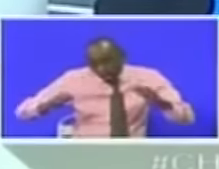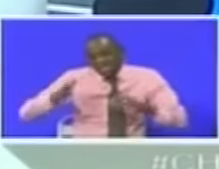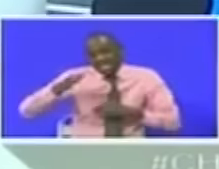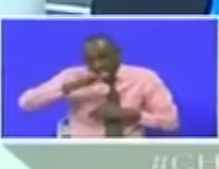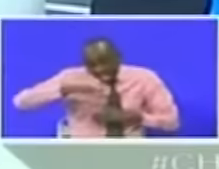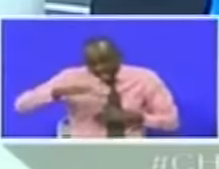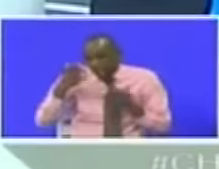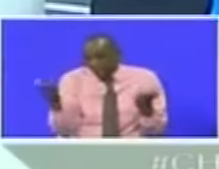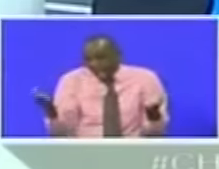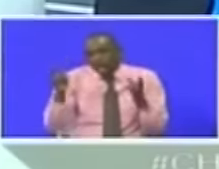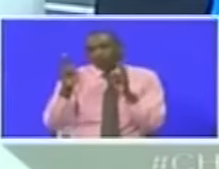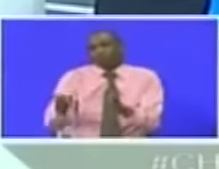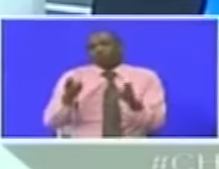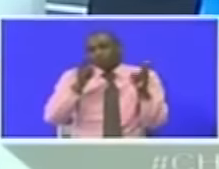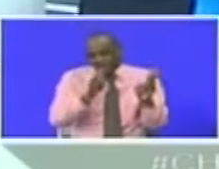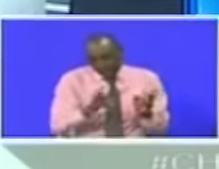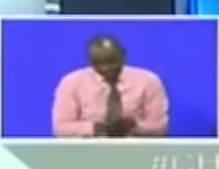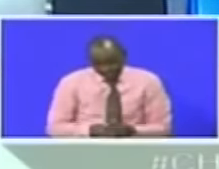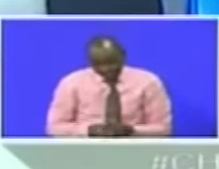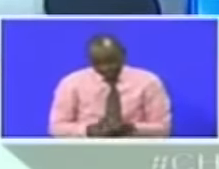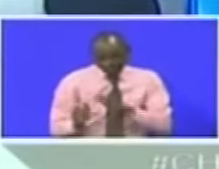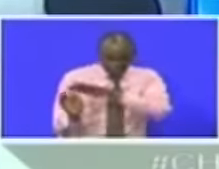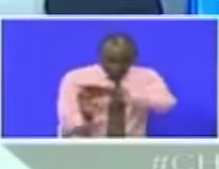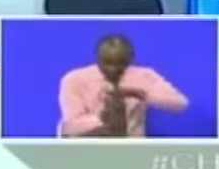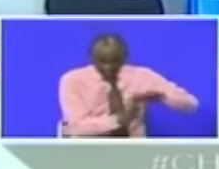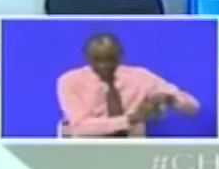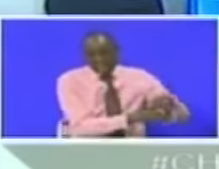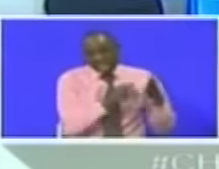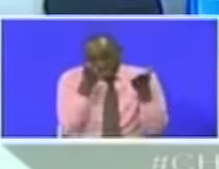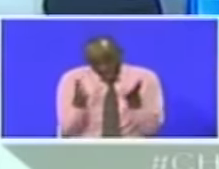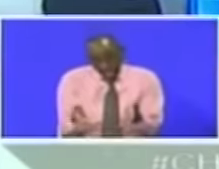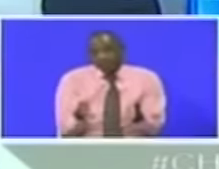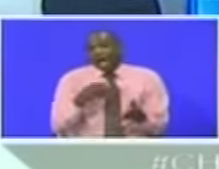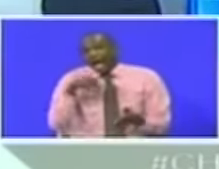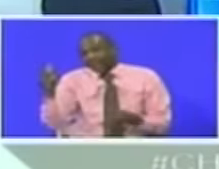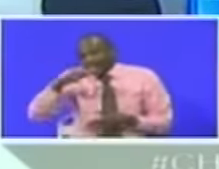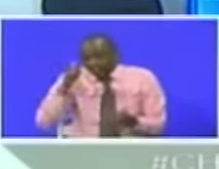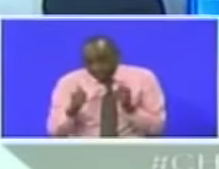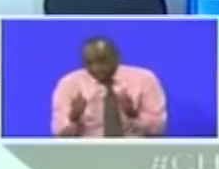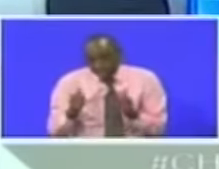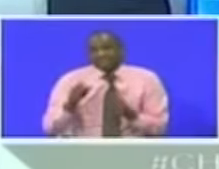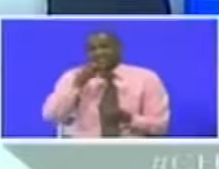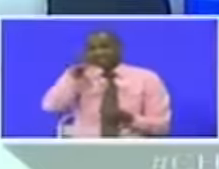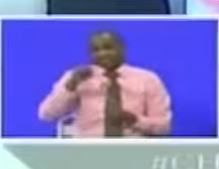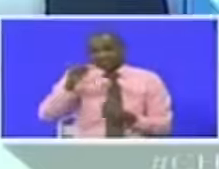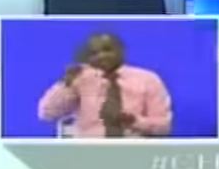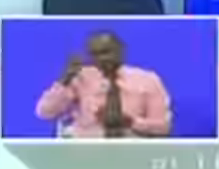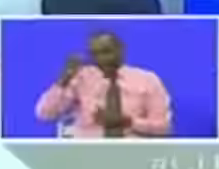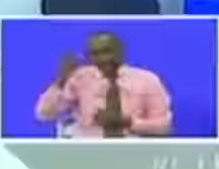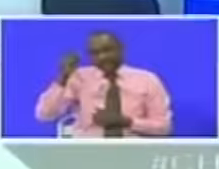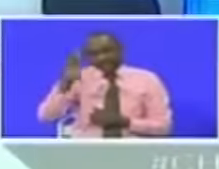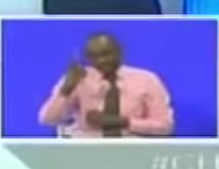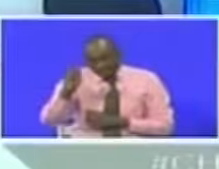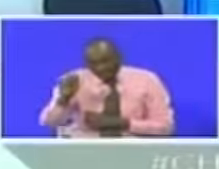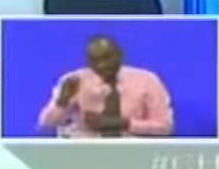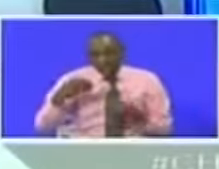be demolished in Huruma. And then let's take a look at not only Huruma, there's other areas. Zimmerman is one of them,